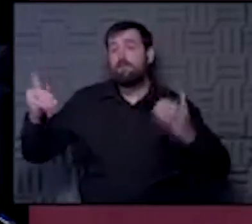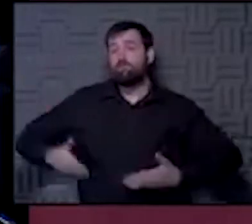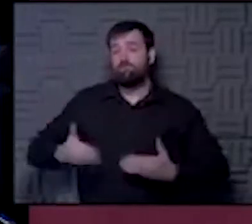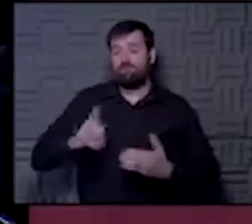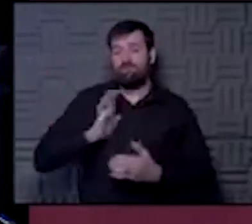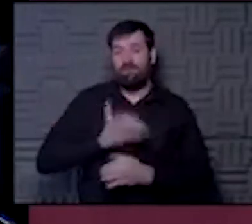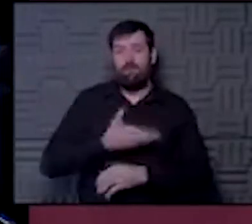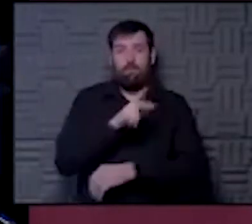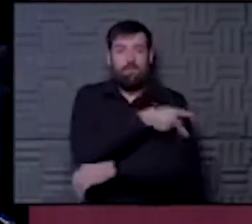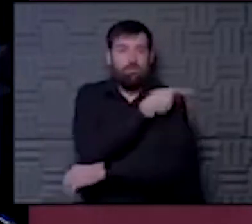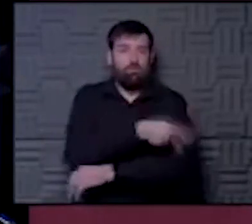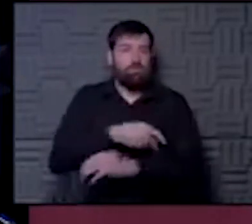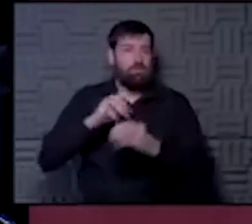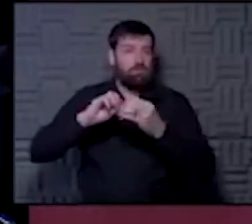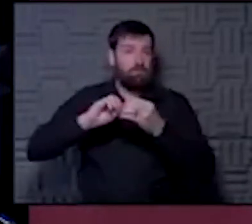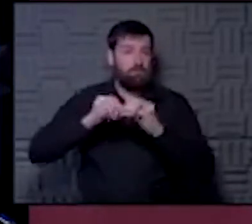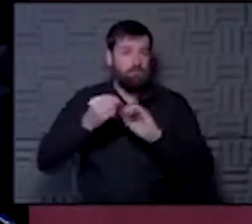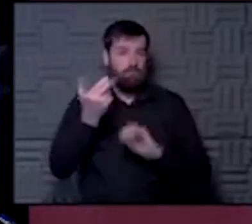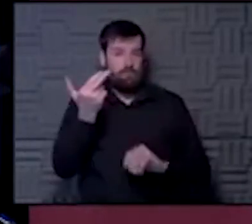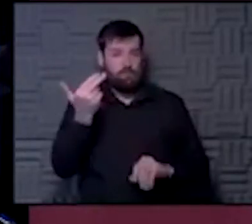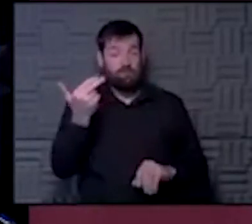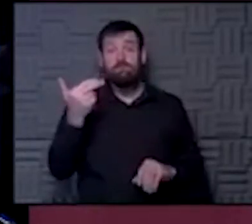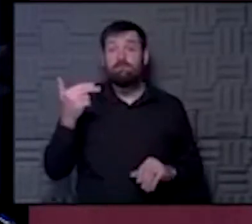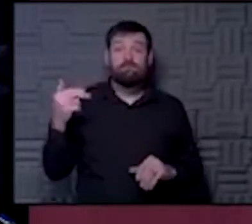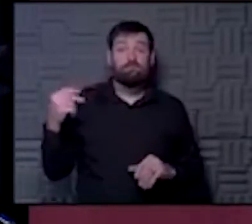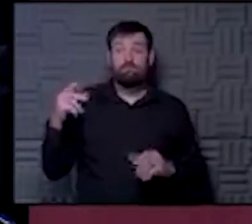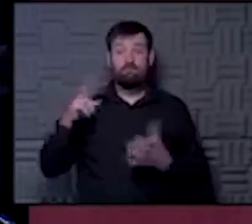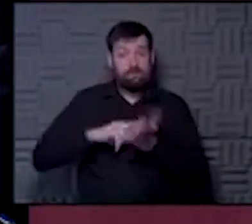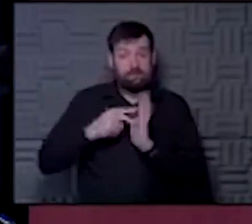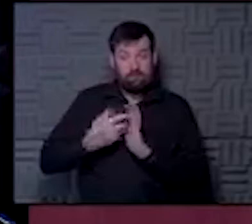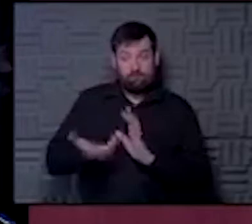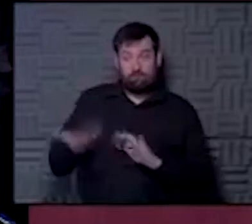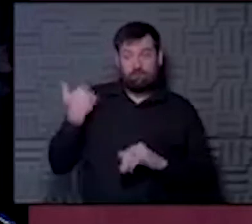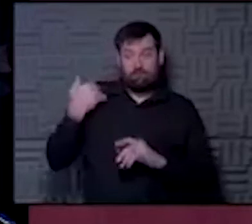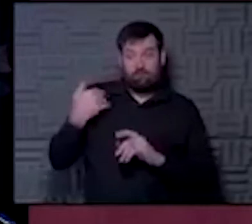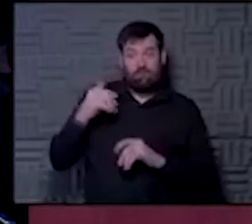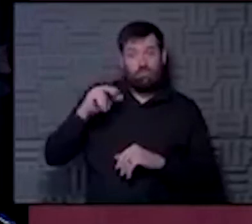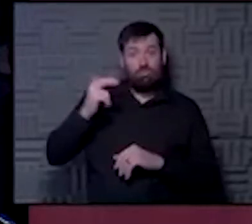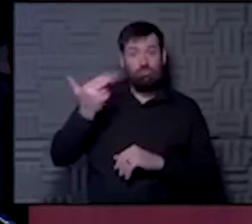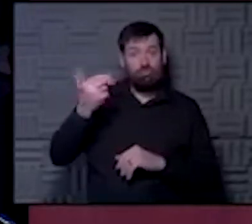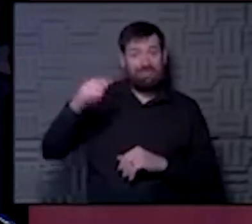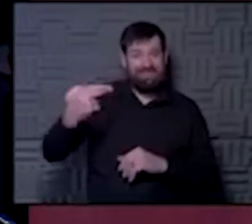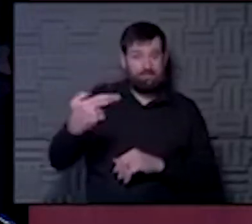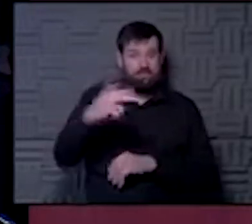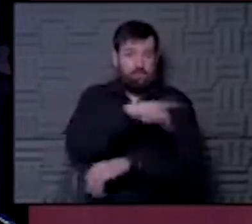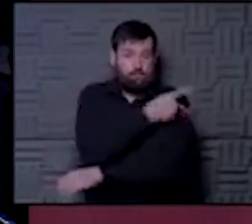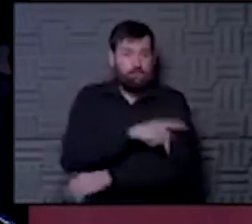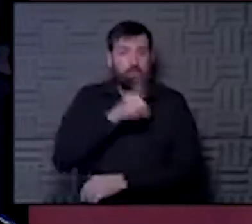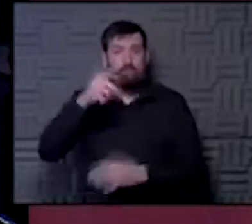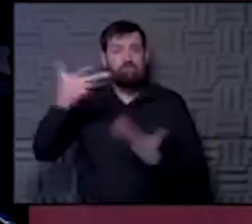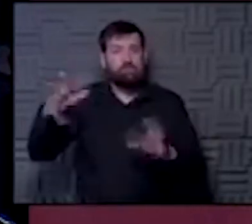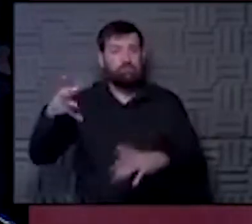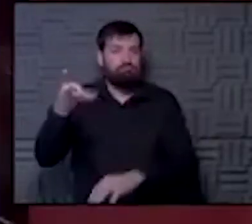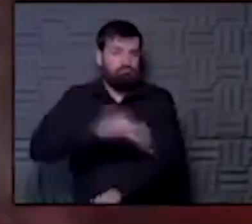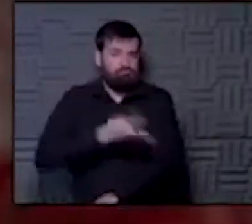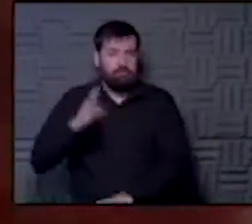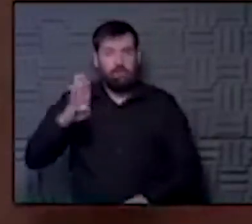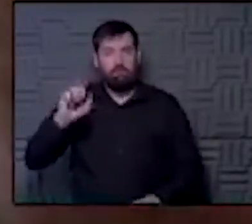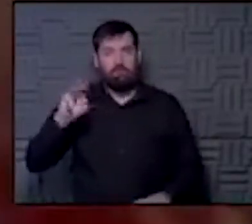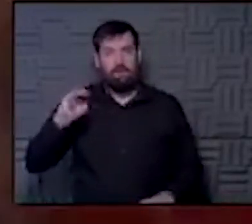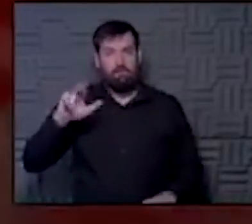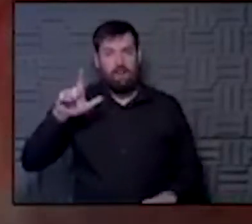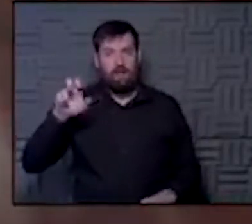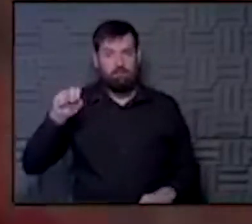our patient number 13. That is the 13th patient who's gotten BAMLab in our facility. This is Paul's story.